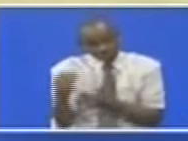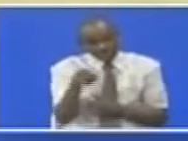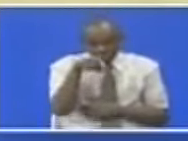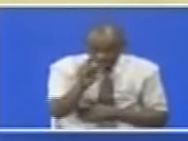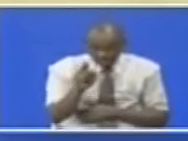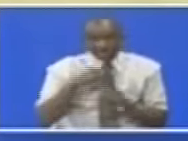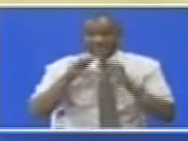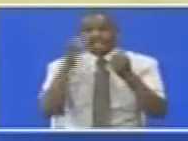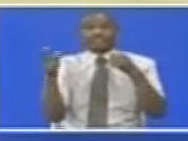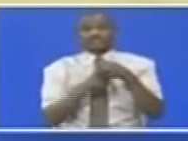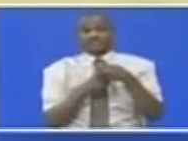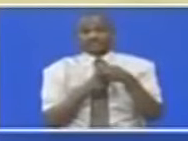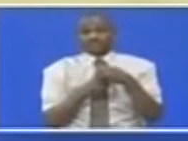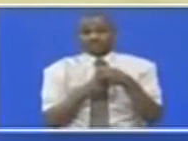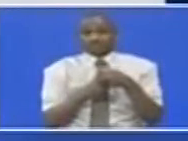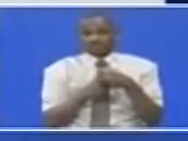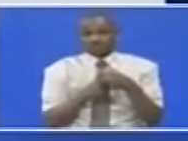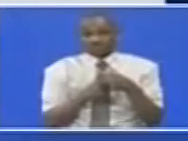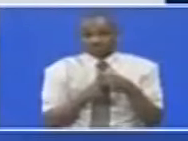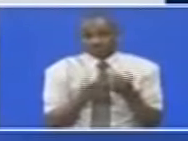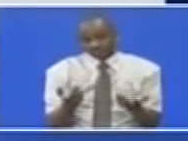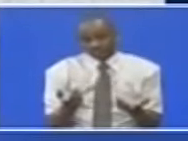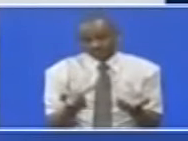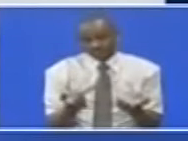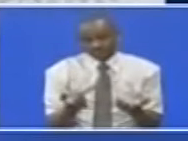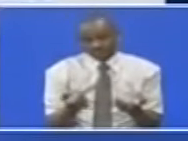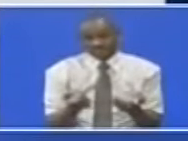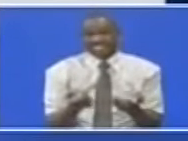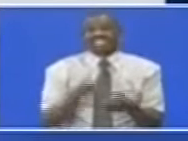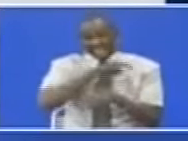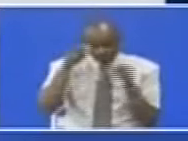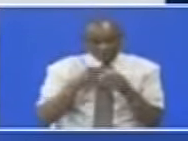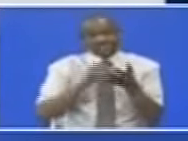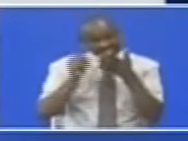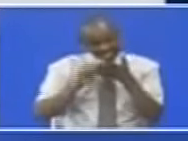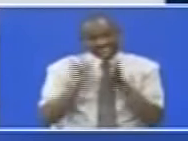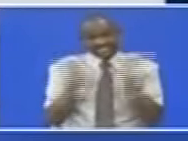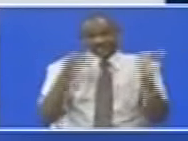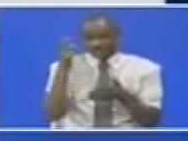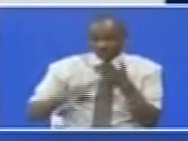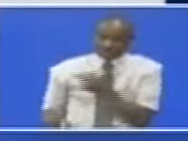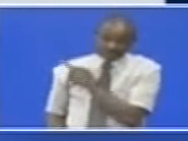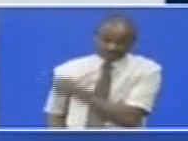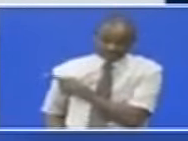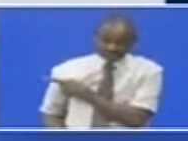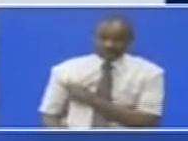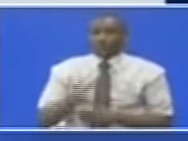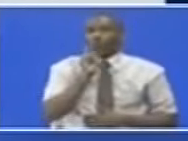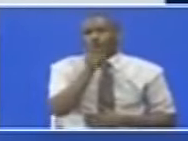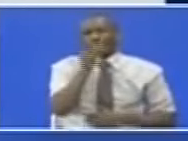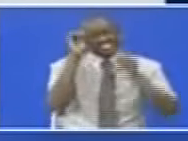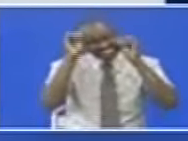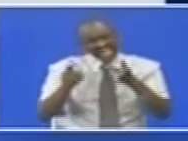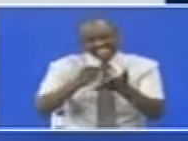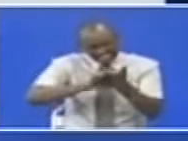get up to class six and they can't read that right. Knut National Secretary General Wilson Sosion has already warned teachers